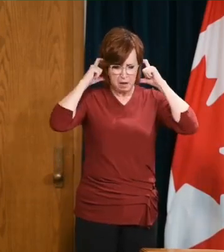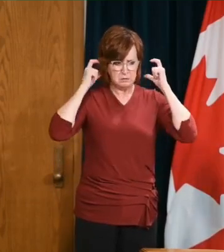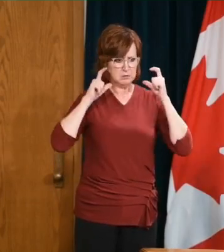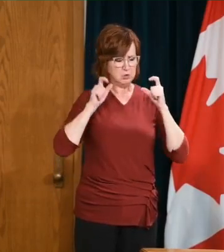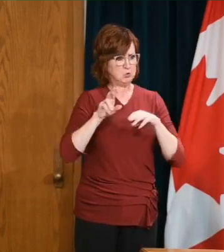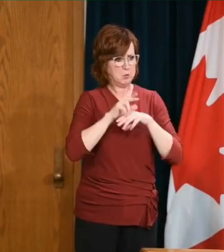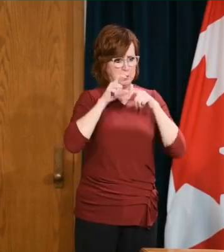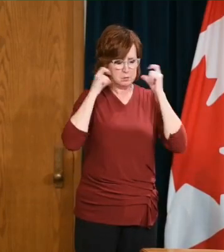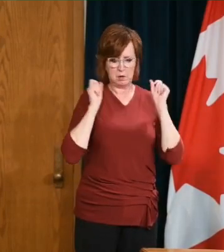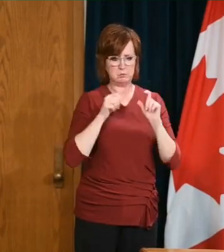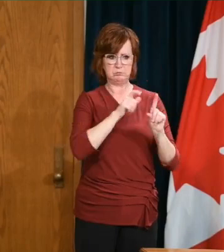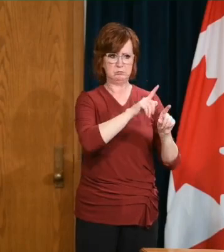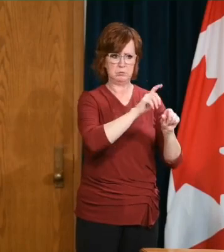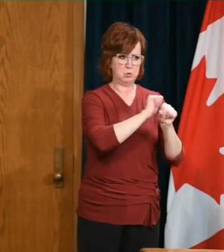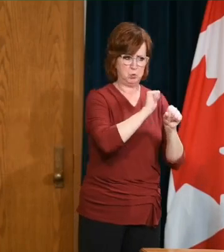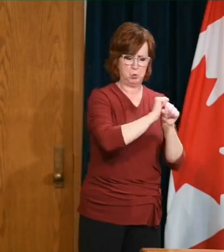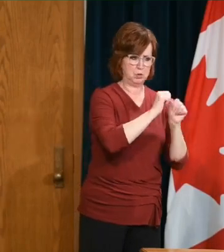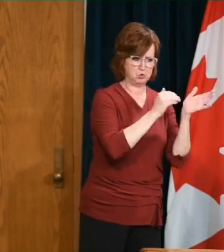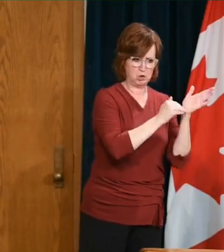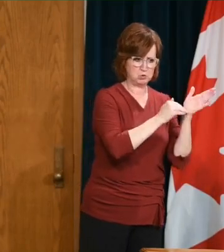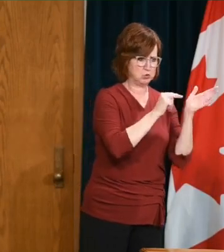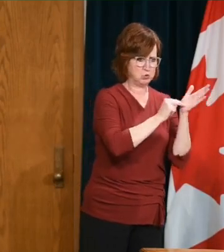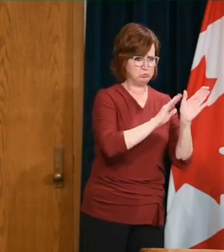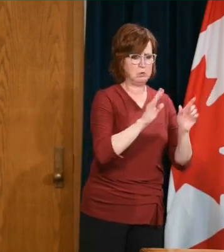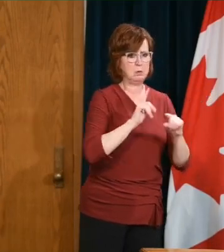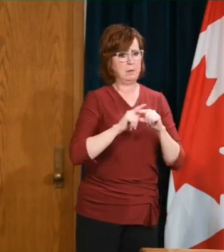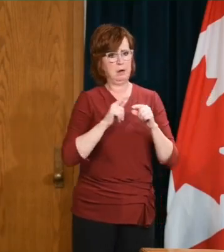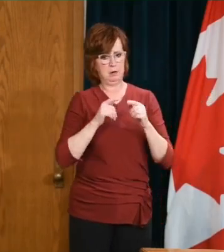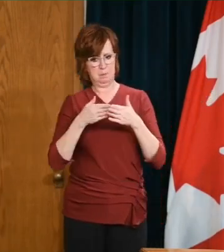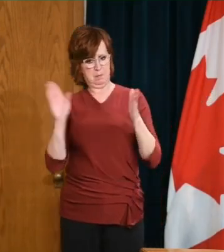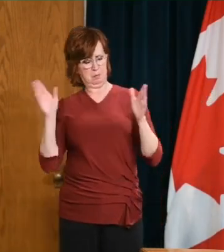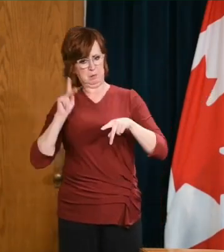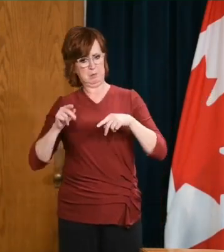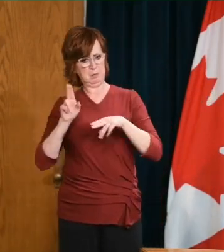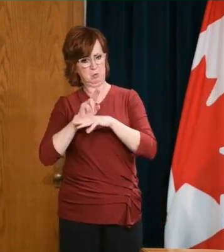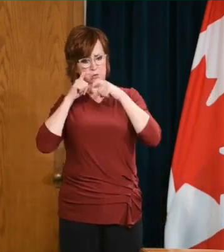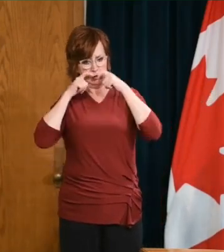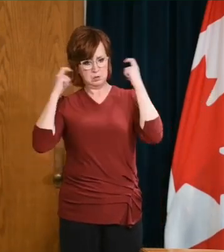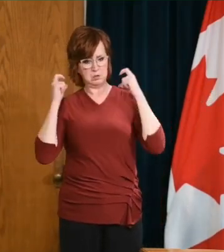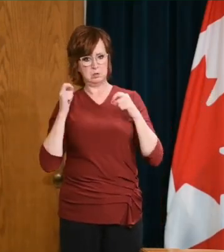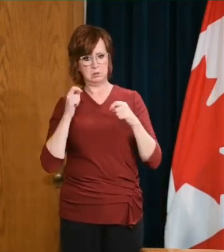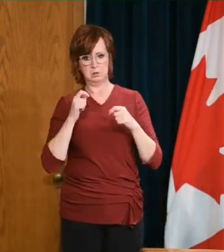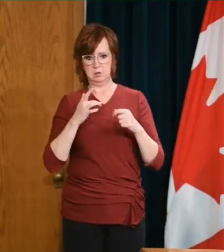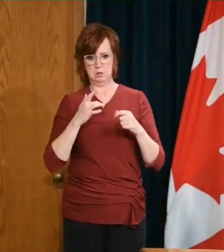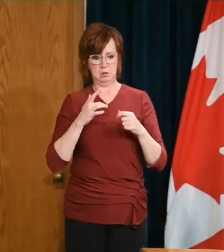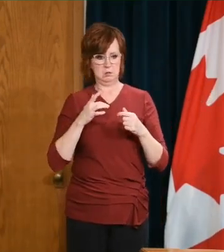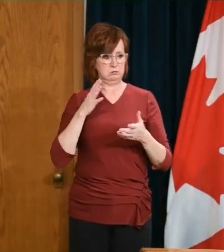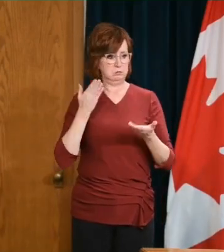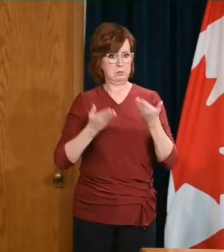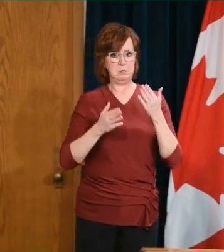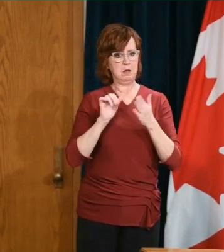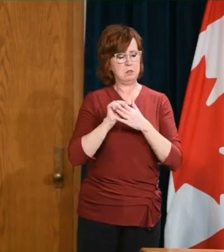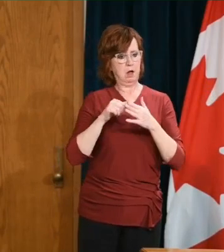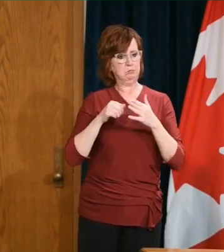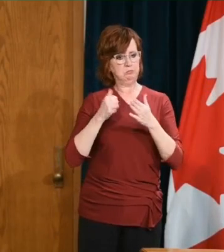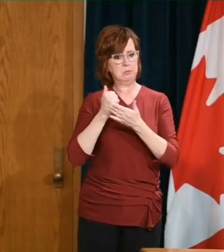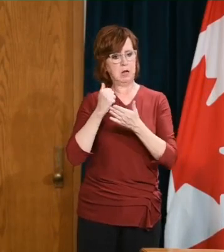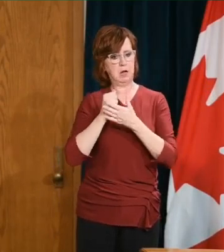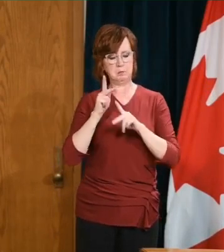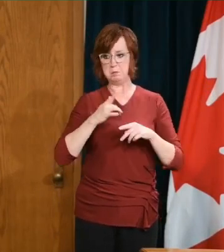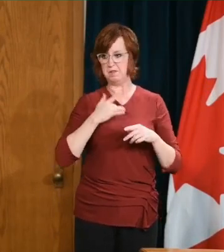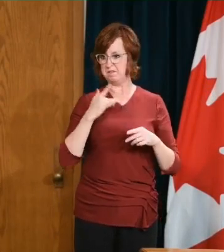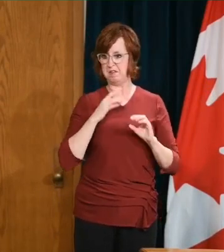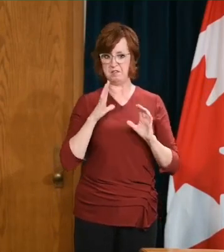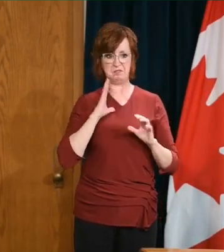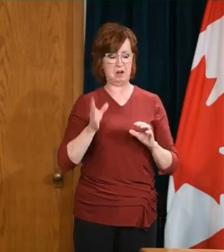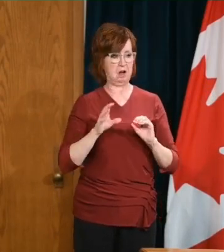as maybe recommending mask wearing for the general public. This is all related to asymptomatic carriers, people that aren't showing symptoms, of course, and may